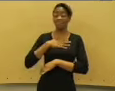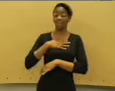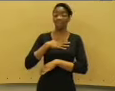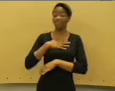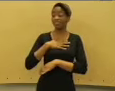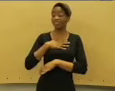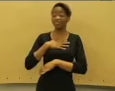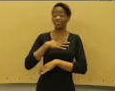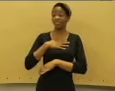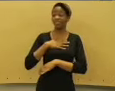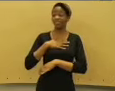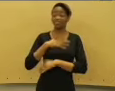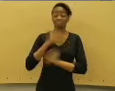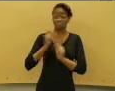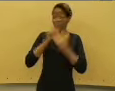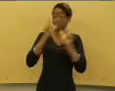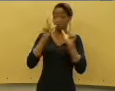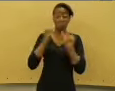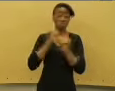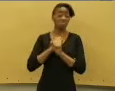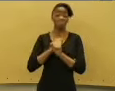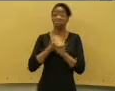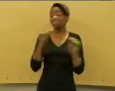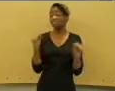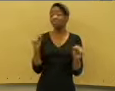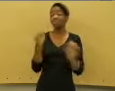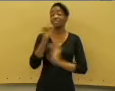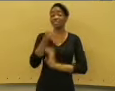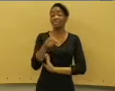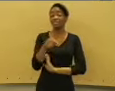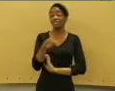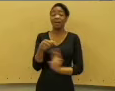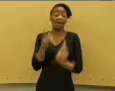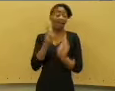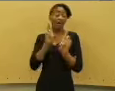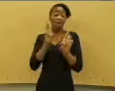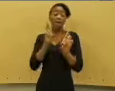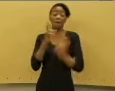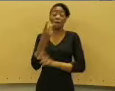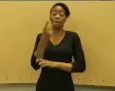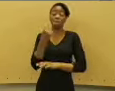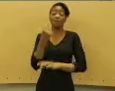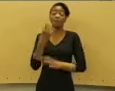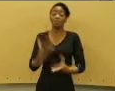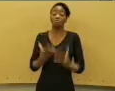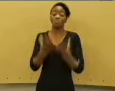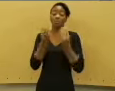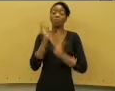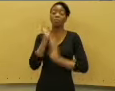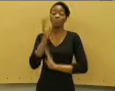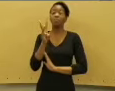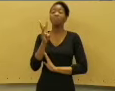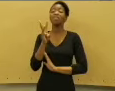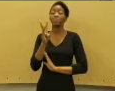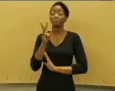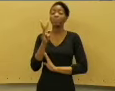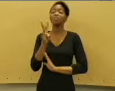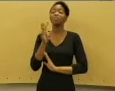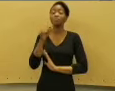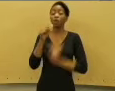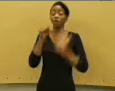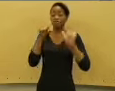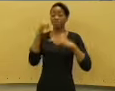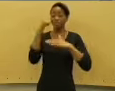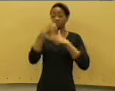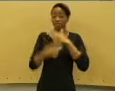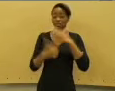hoping that after this conversation, I'll get some money into research, because I want to go back to the rehab that I was for 6 months,